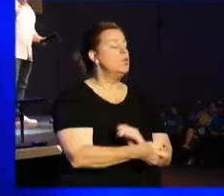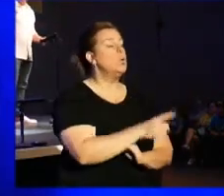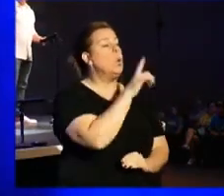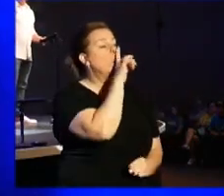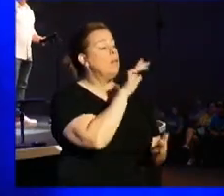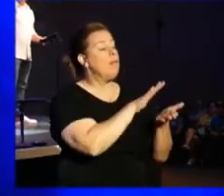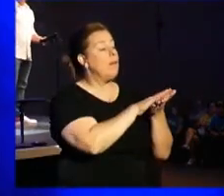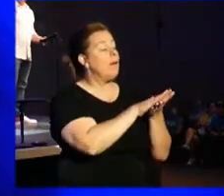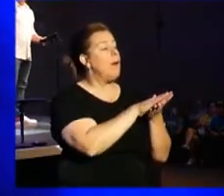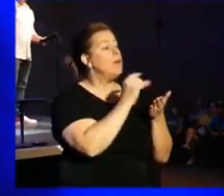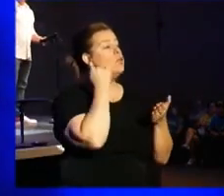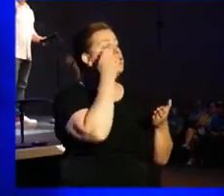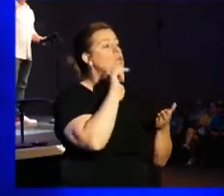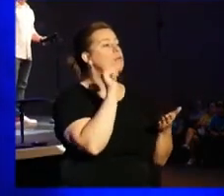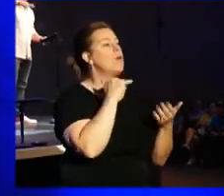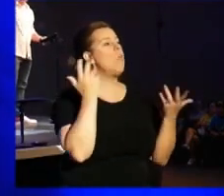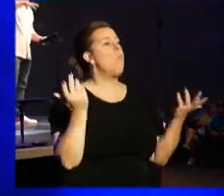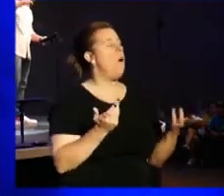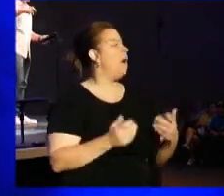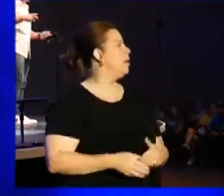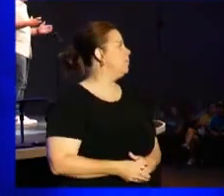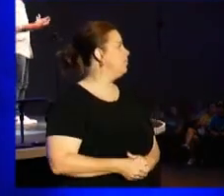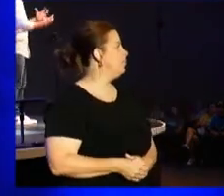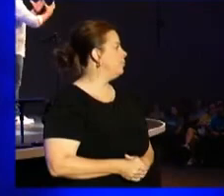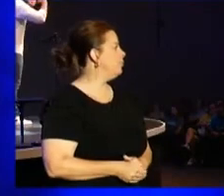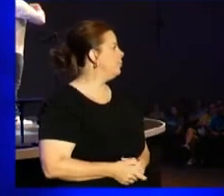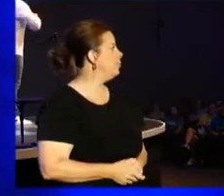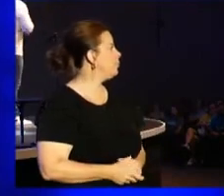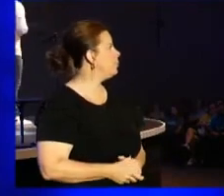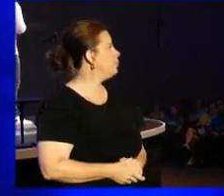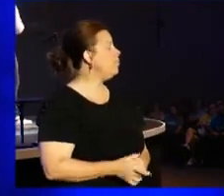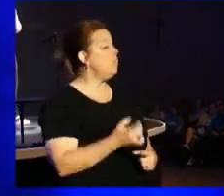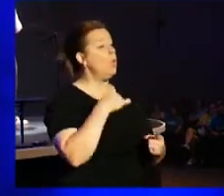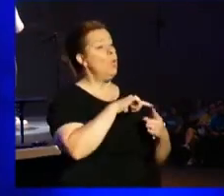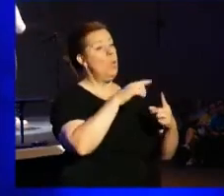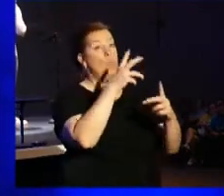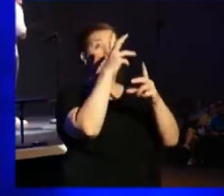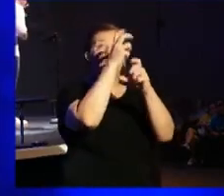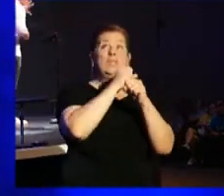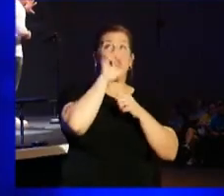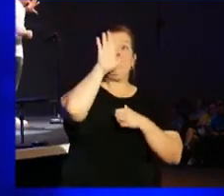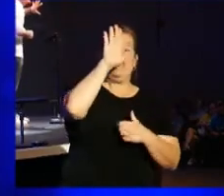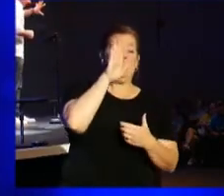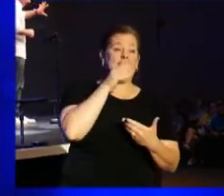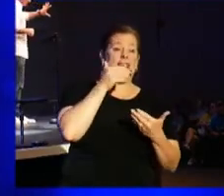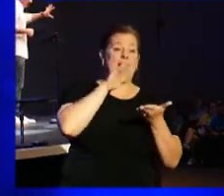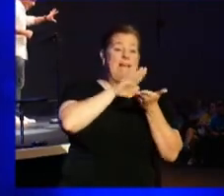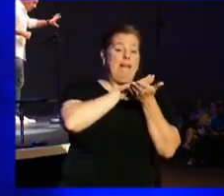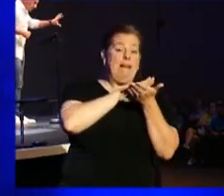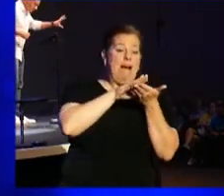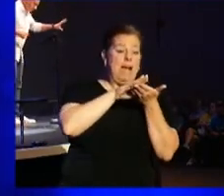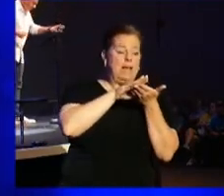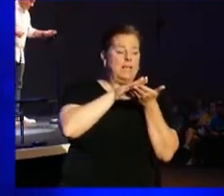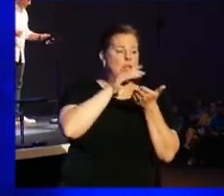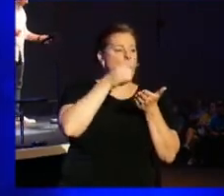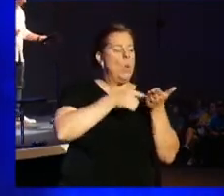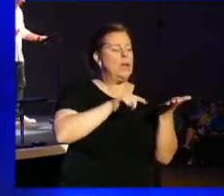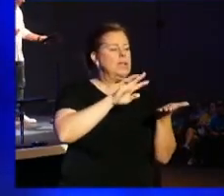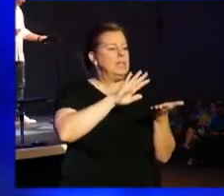like? Once we've understood, once we've received the kindness of the Lord, what does it look like as an action